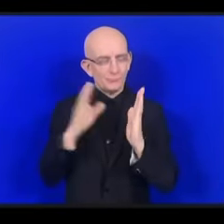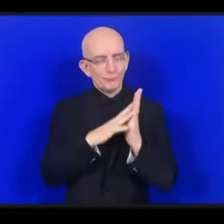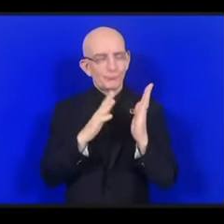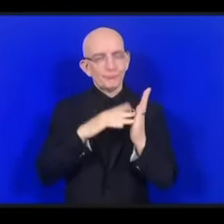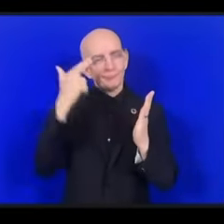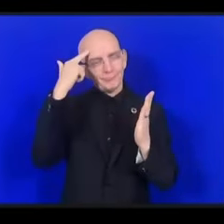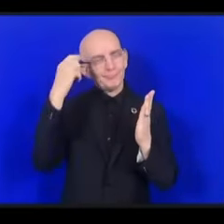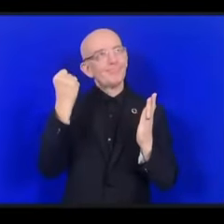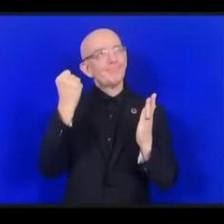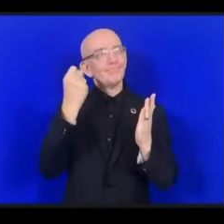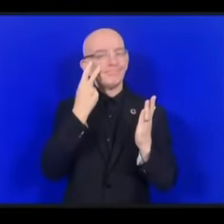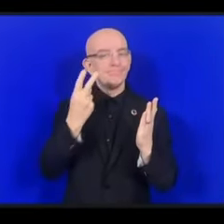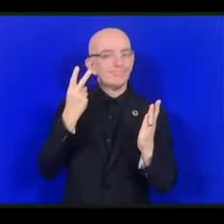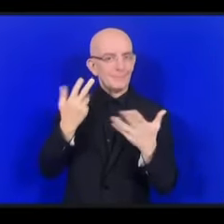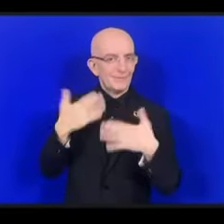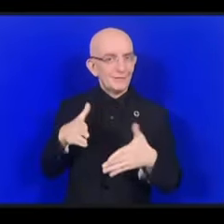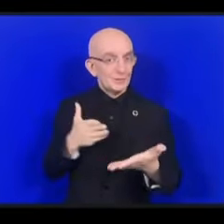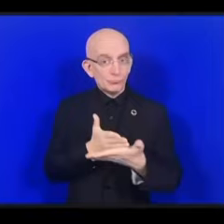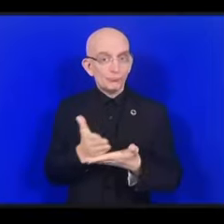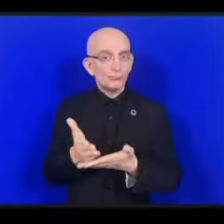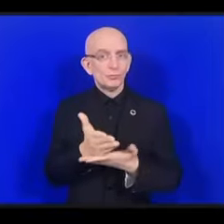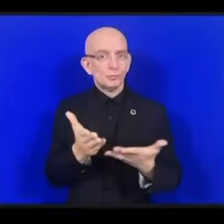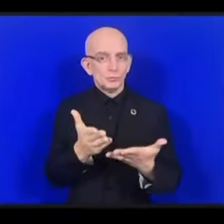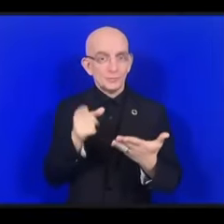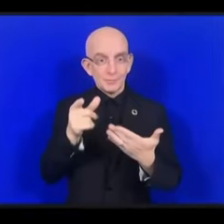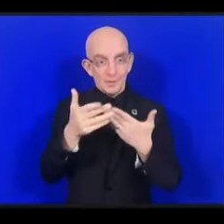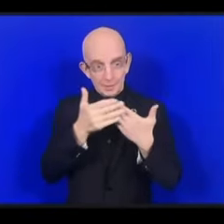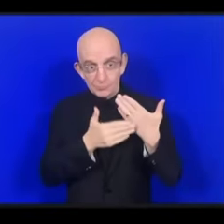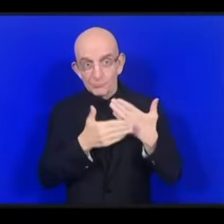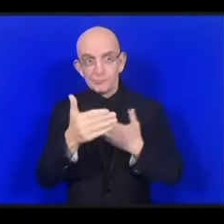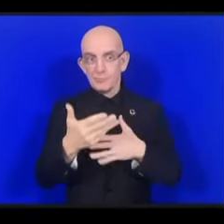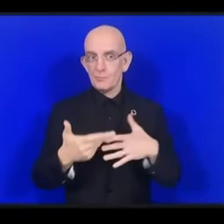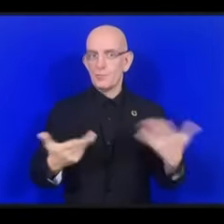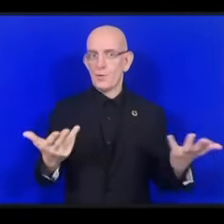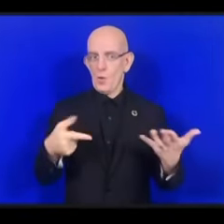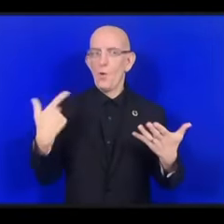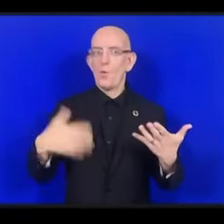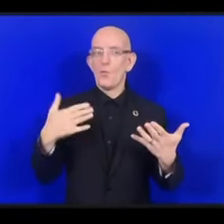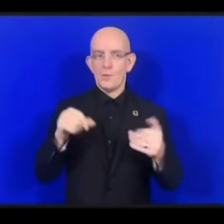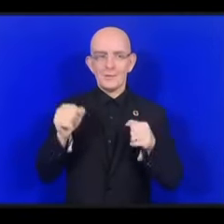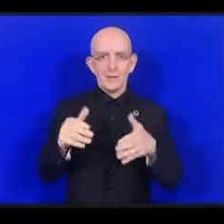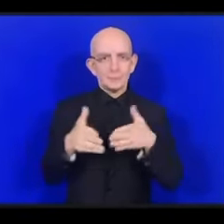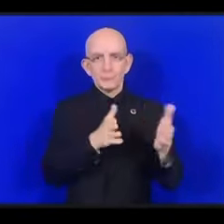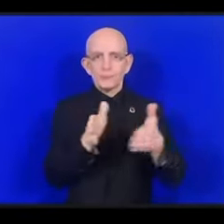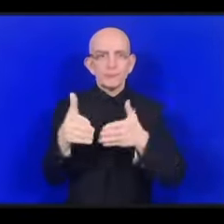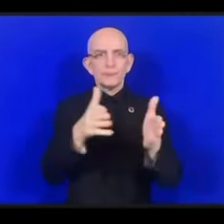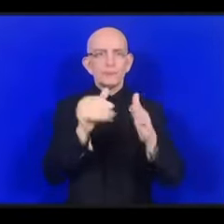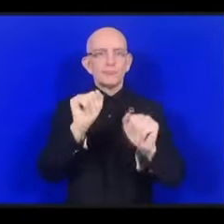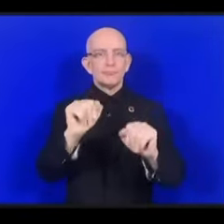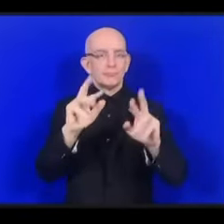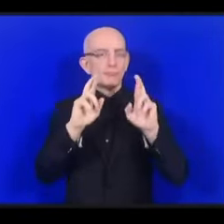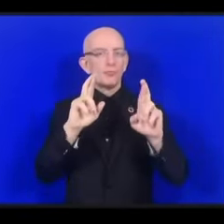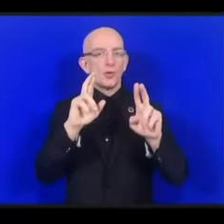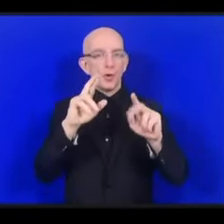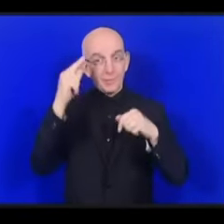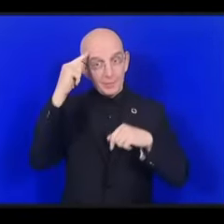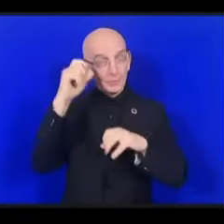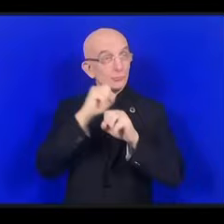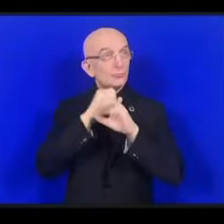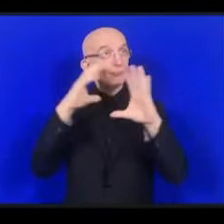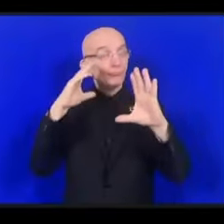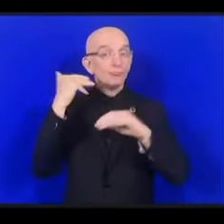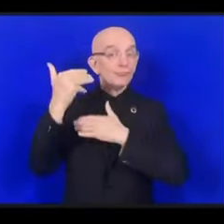can drive hope and inspire dreams of a more promising tomorrow, one where people turn their creative energy into